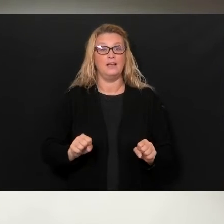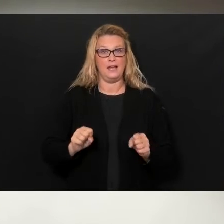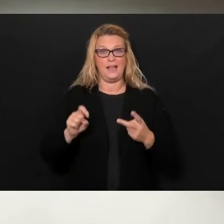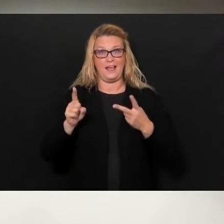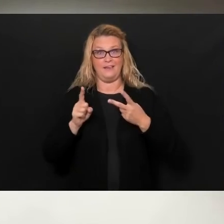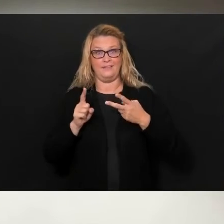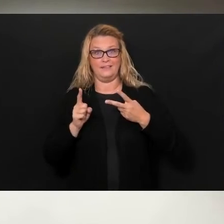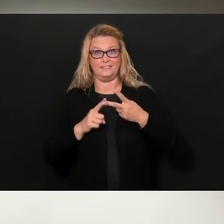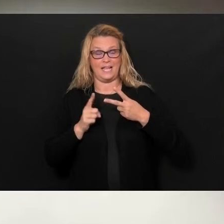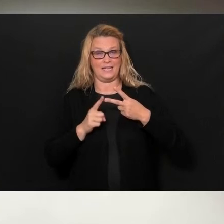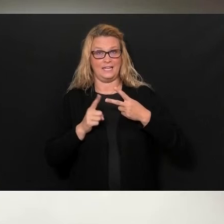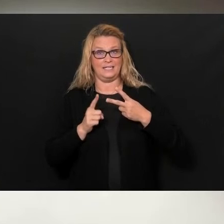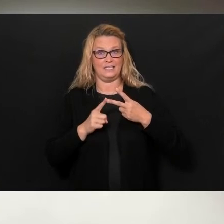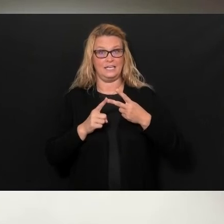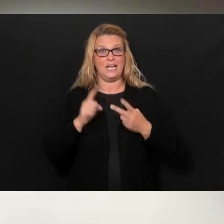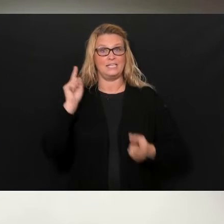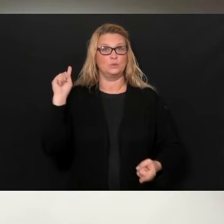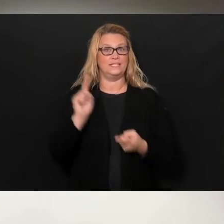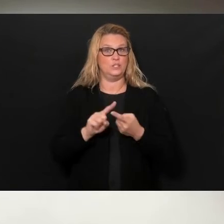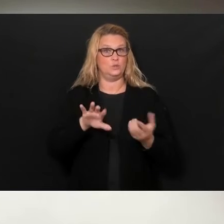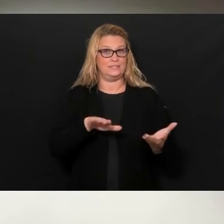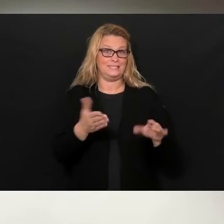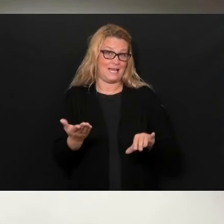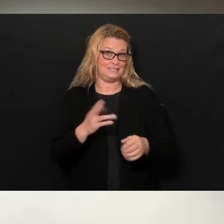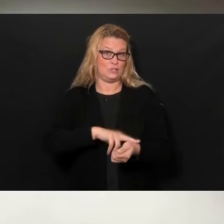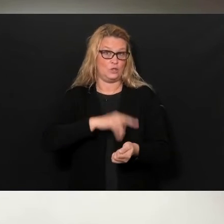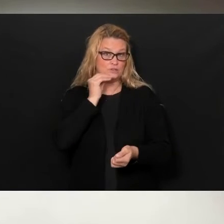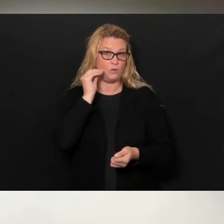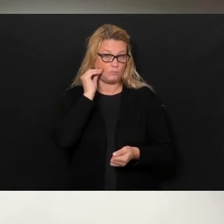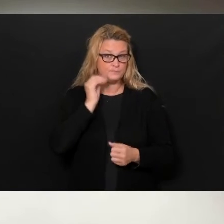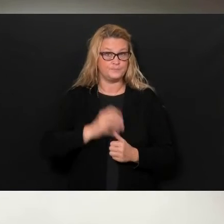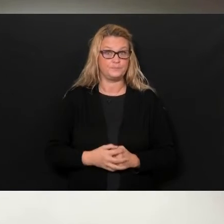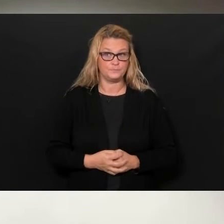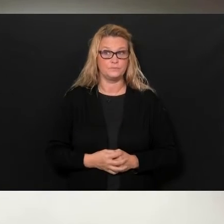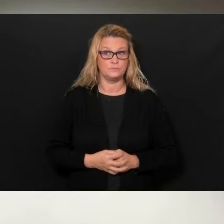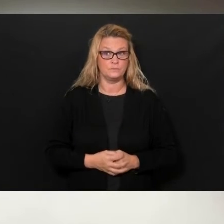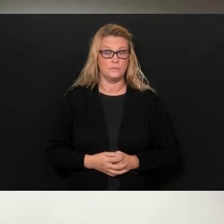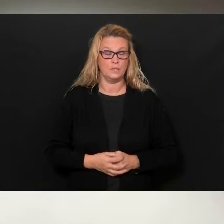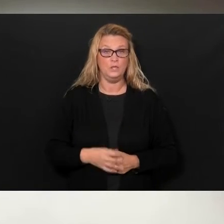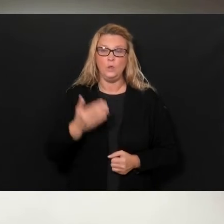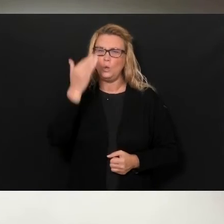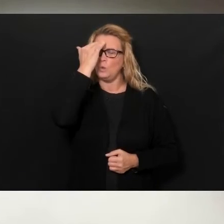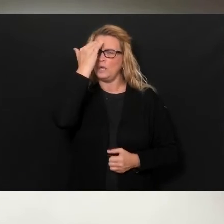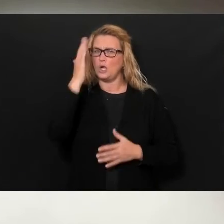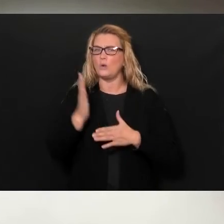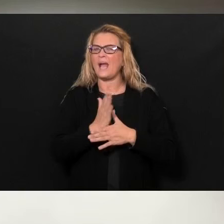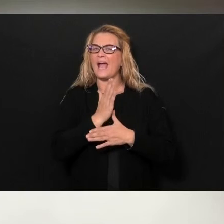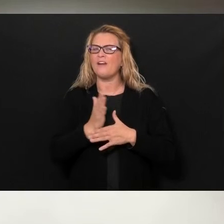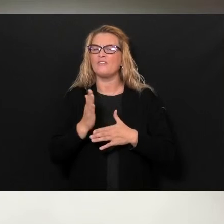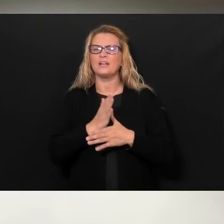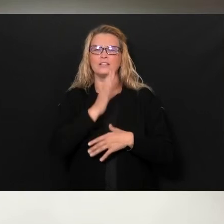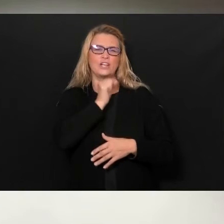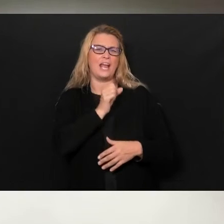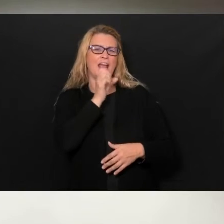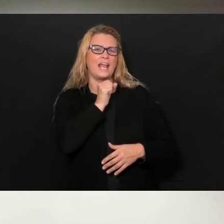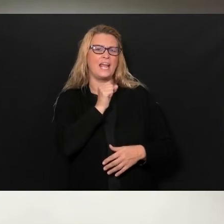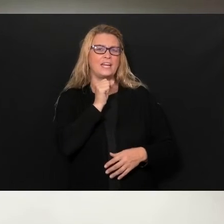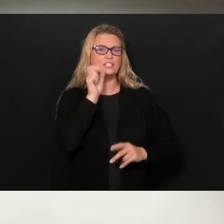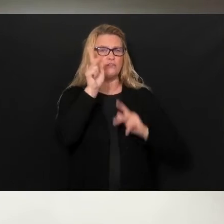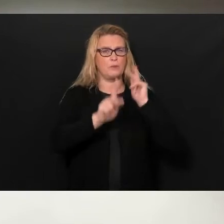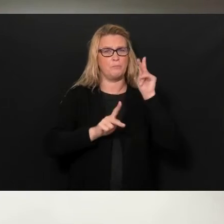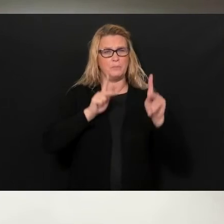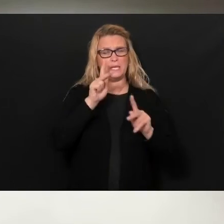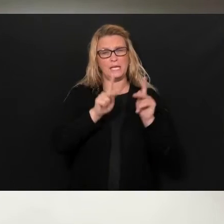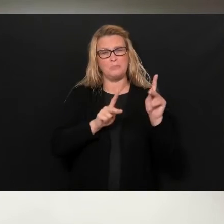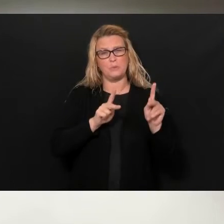the number of fatalities in nursing homes. We know that the average age of those that we have lost